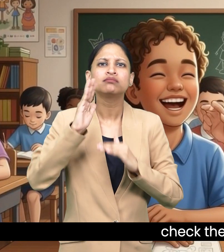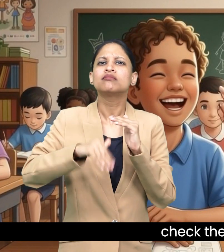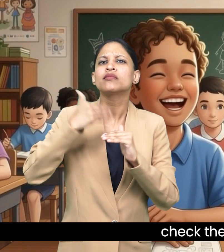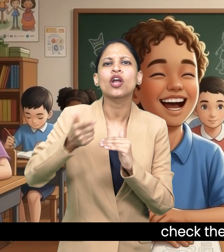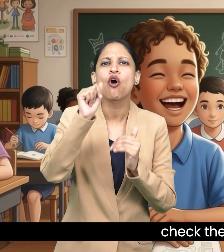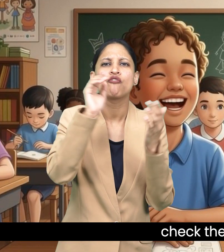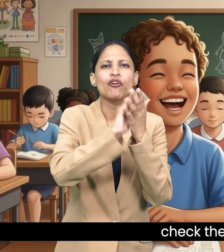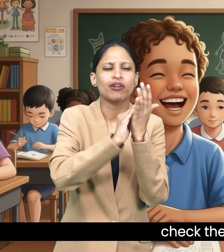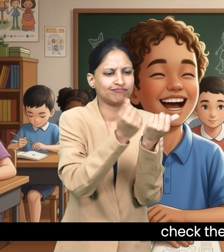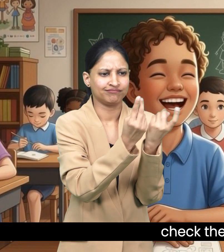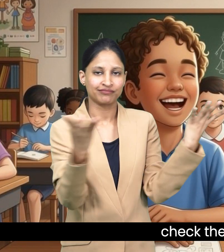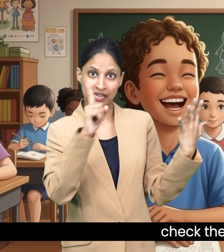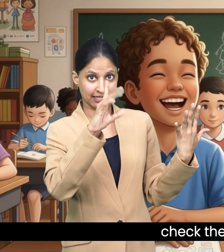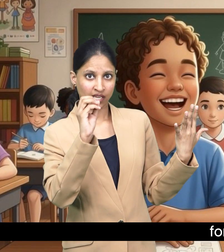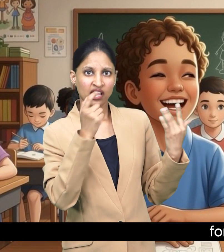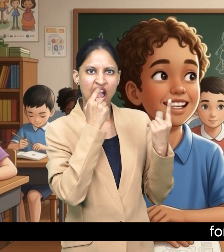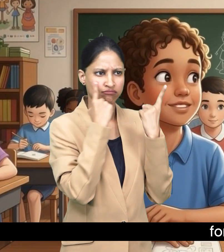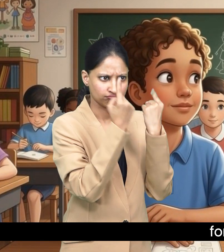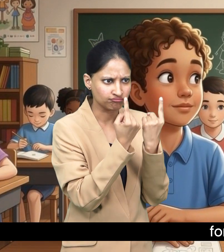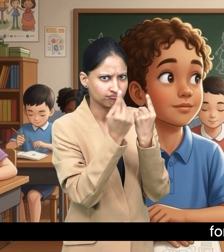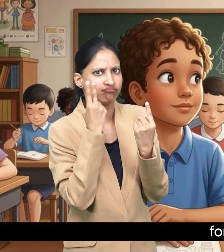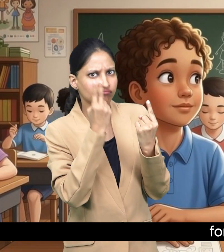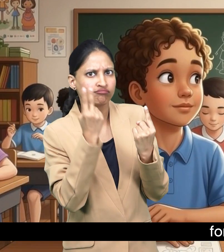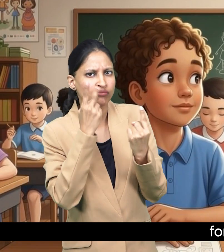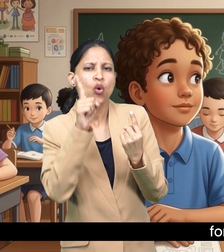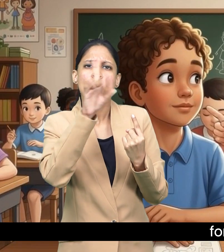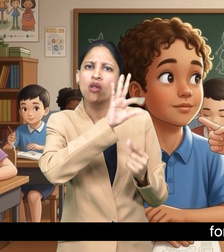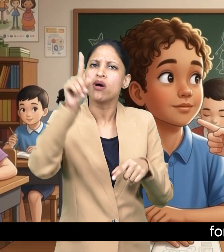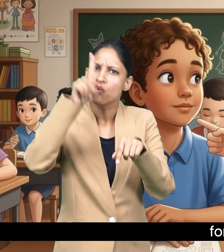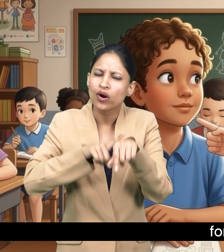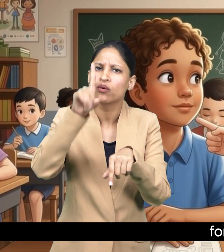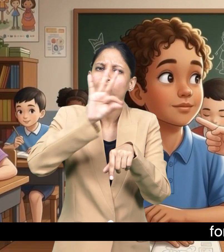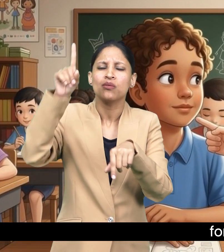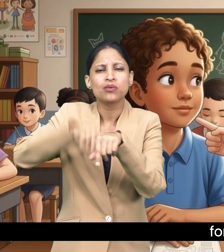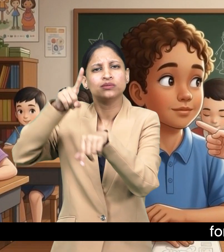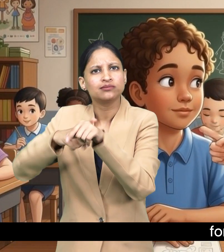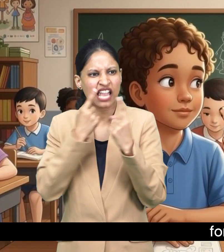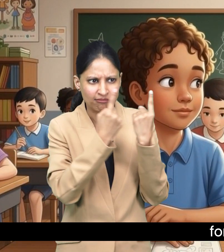Every day check the teeth of 10 friends for 1 week.